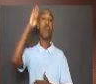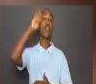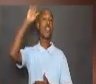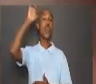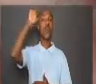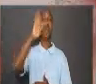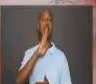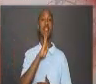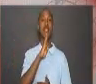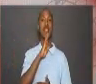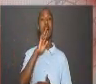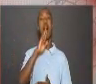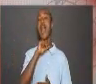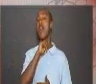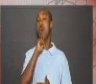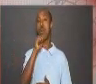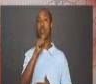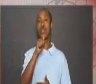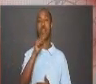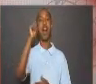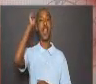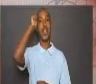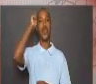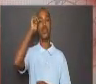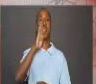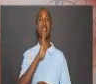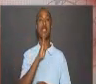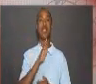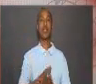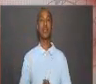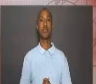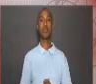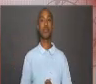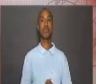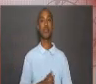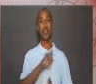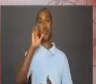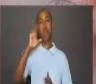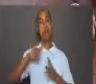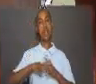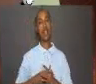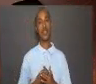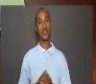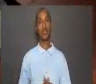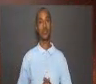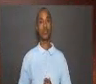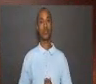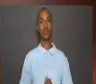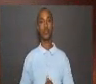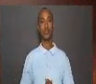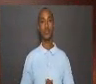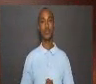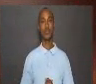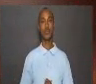Bronsted-Lowry bases are not Arrhenius bases. You may begin.